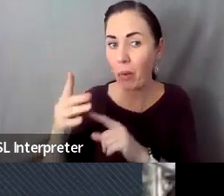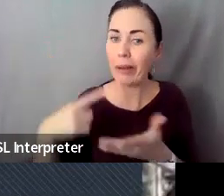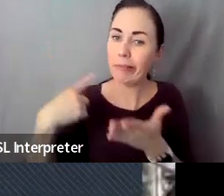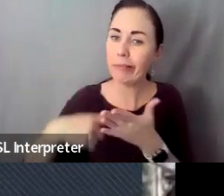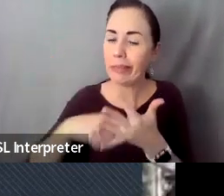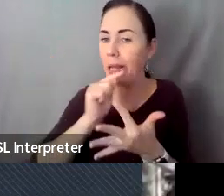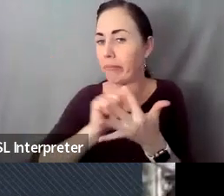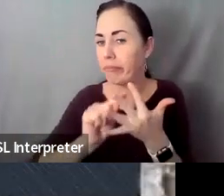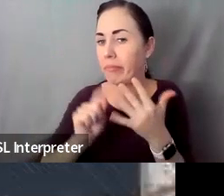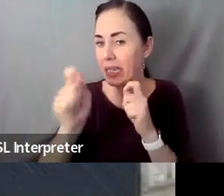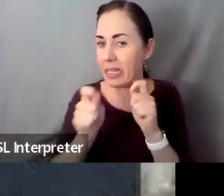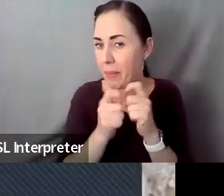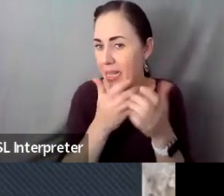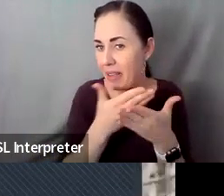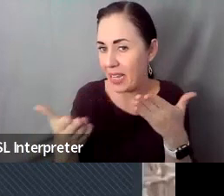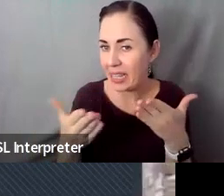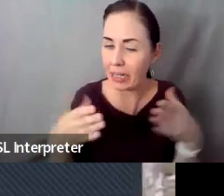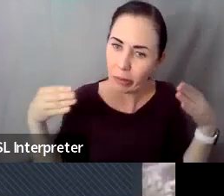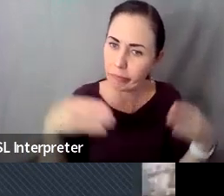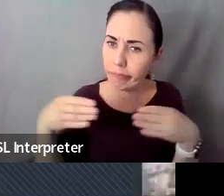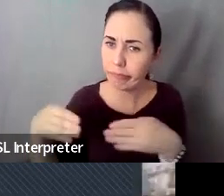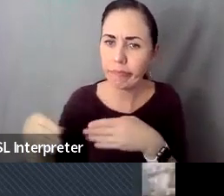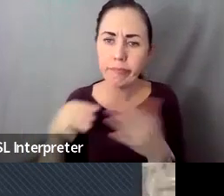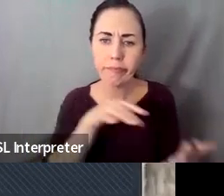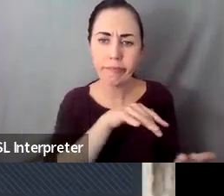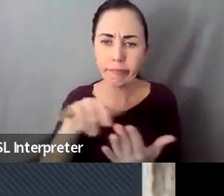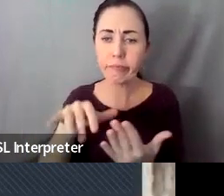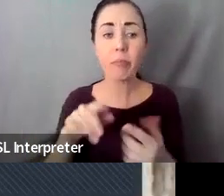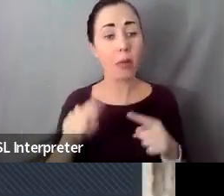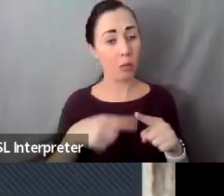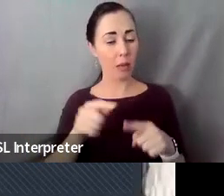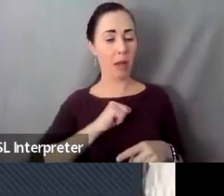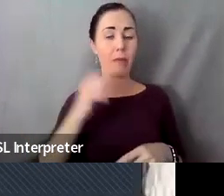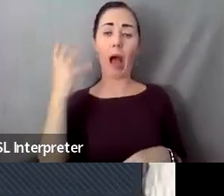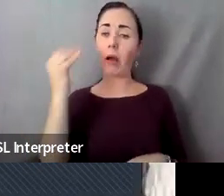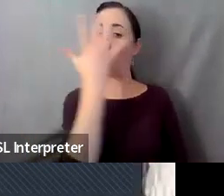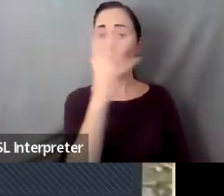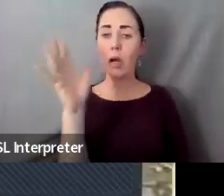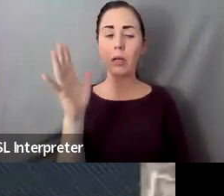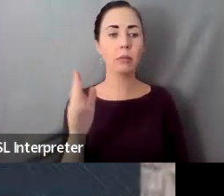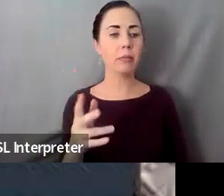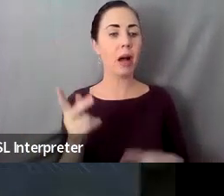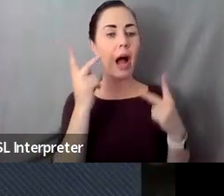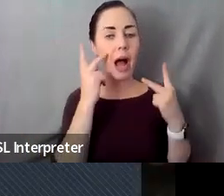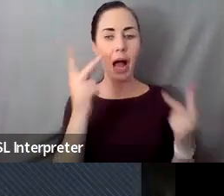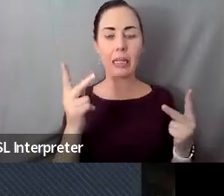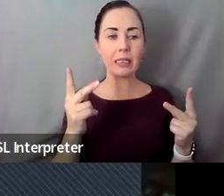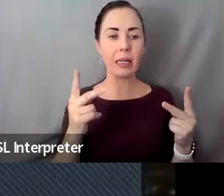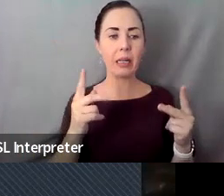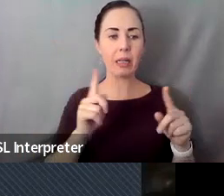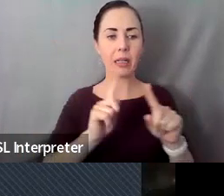fungi. So when I'm out here in the woods, I see a lot of the different but really important things that fungi